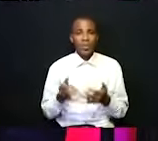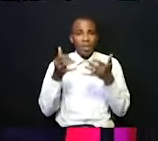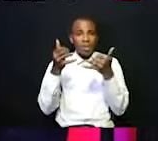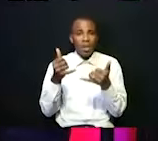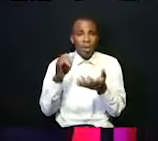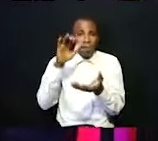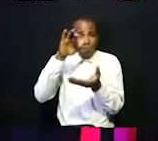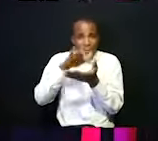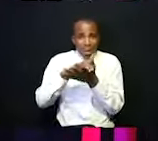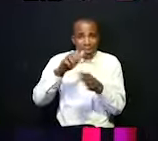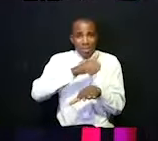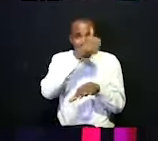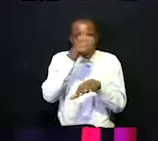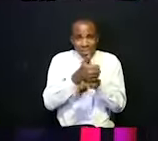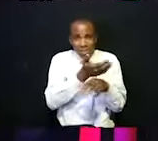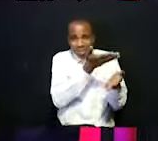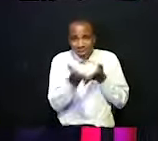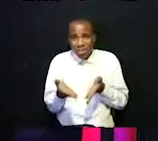marriage was ordained for humanity.